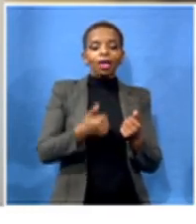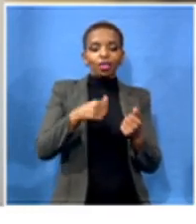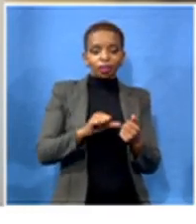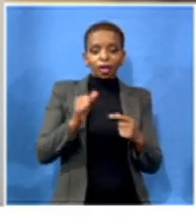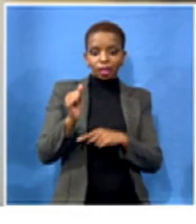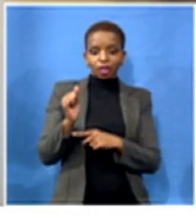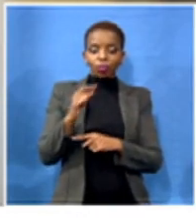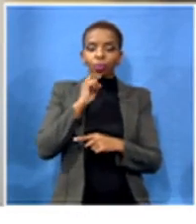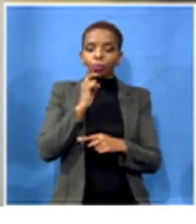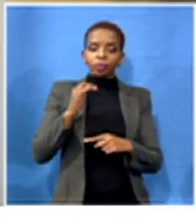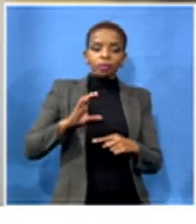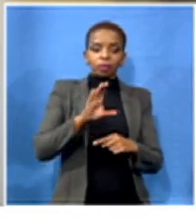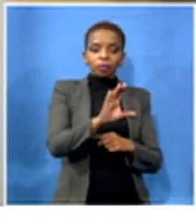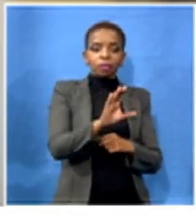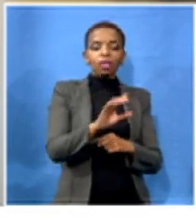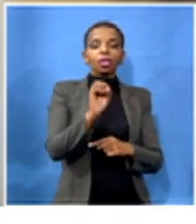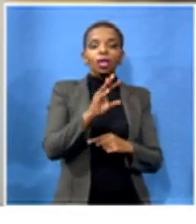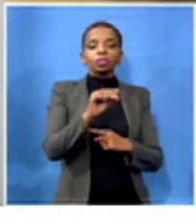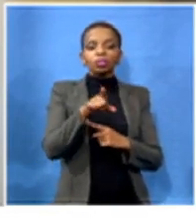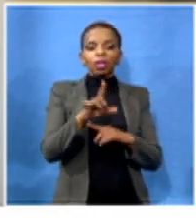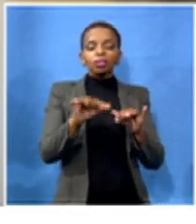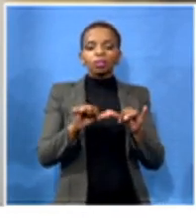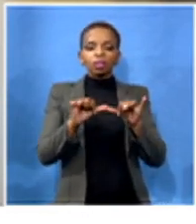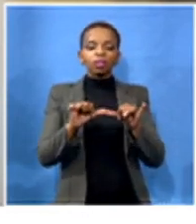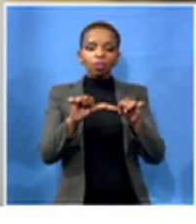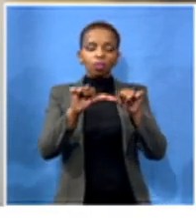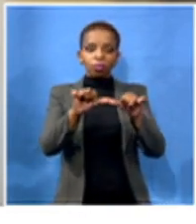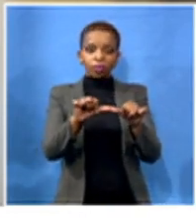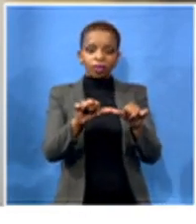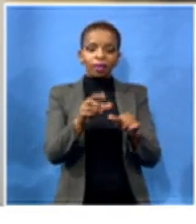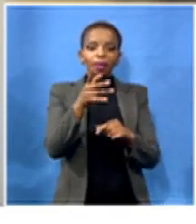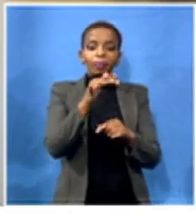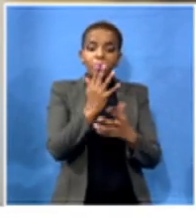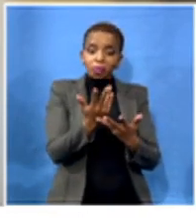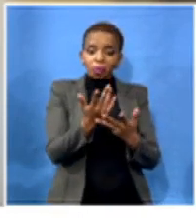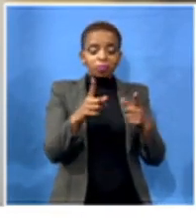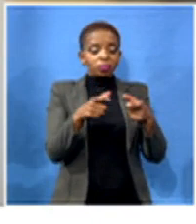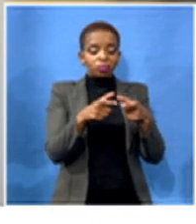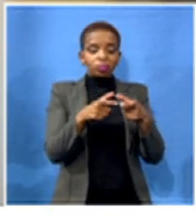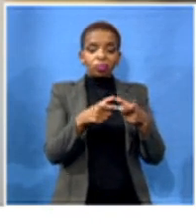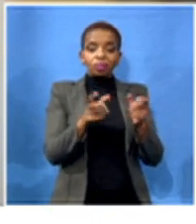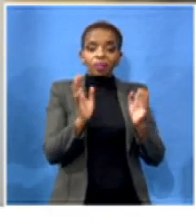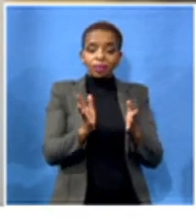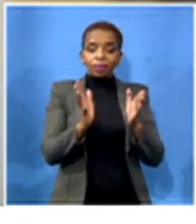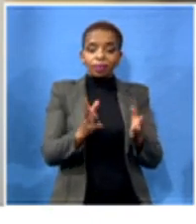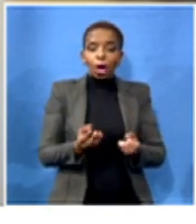important to have ongoing income. Now, if any scheme were to offer all its members